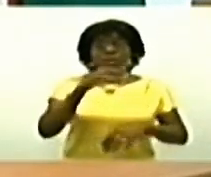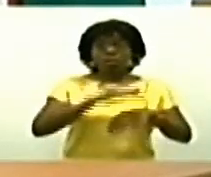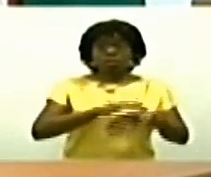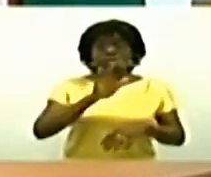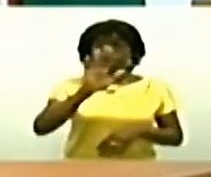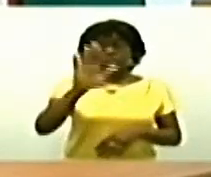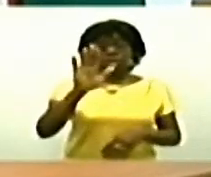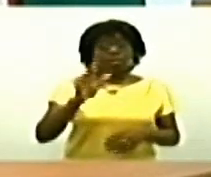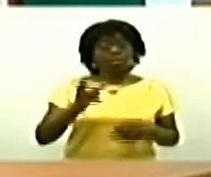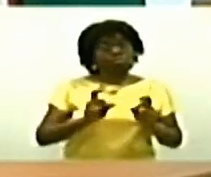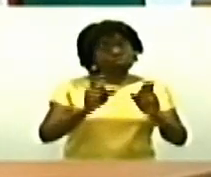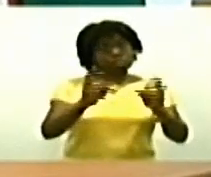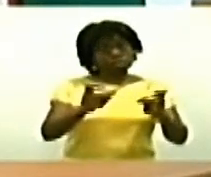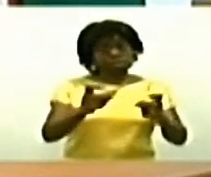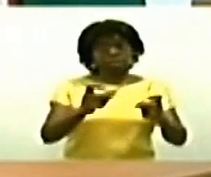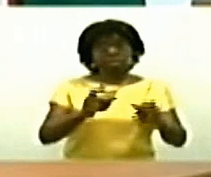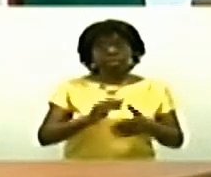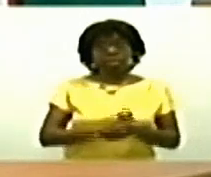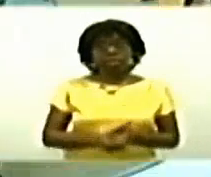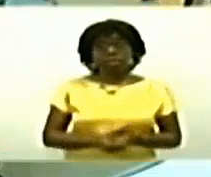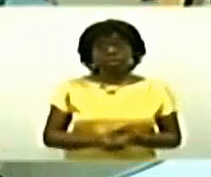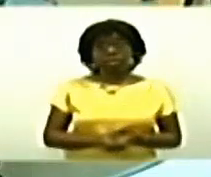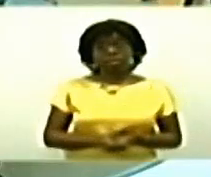your contributions.